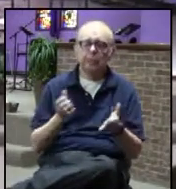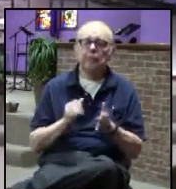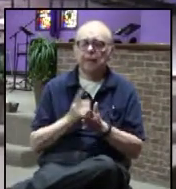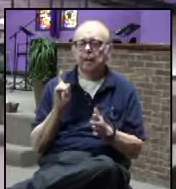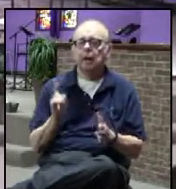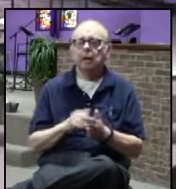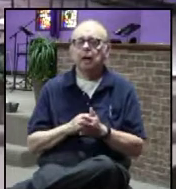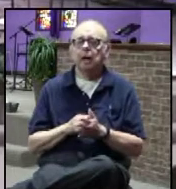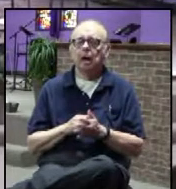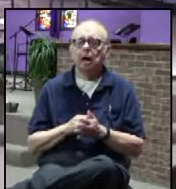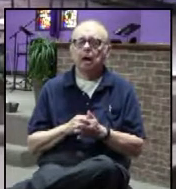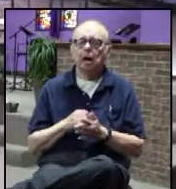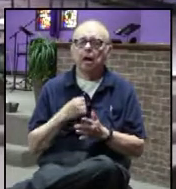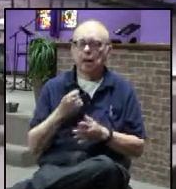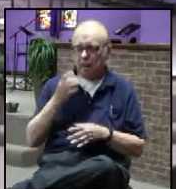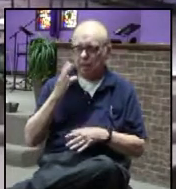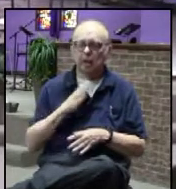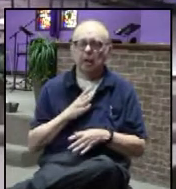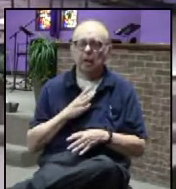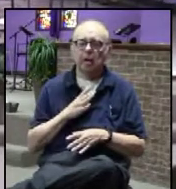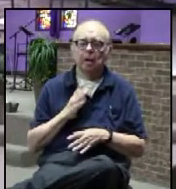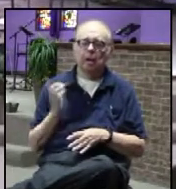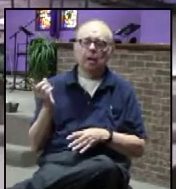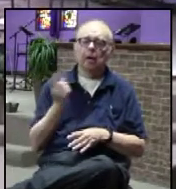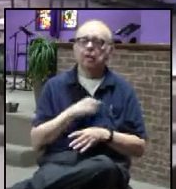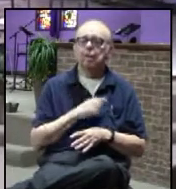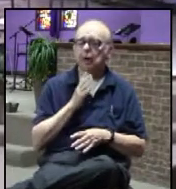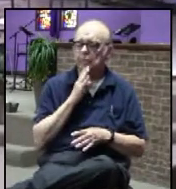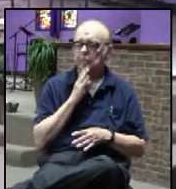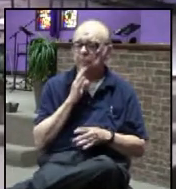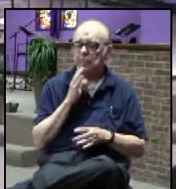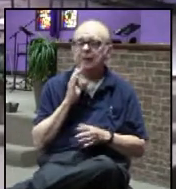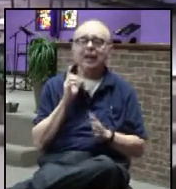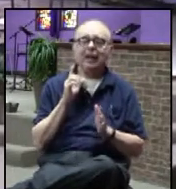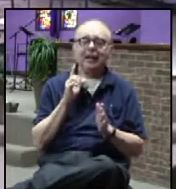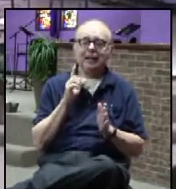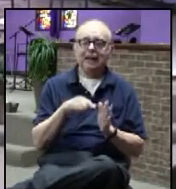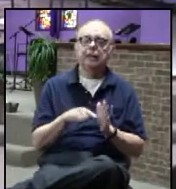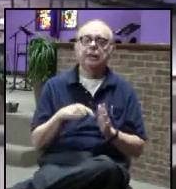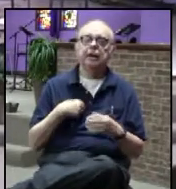it? And I said, tell the guy to call me, come down, and I'll talk to him, and he can have it.